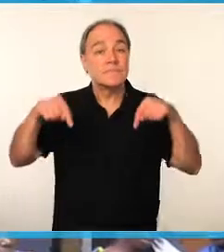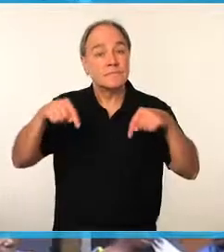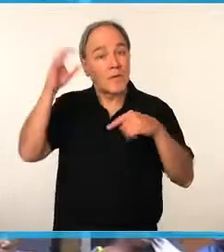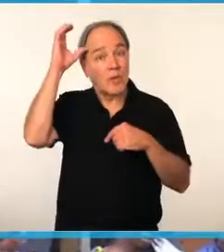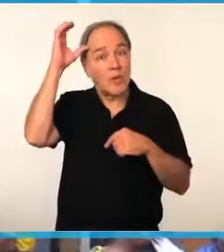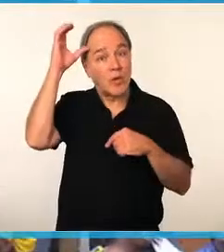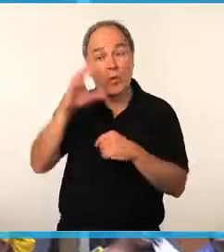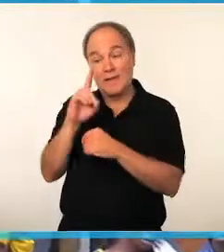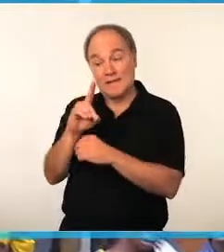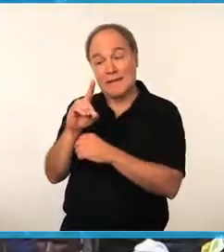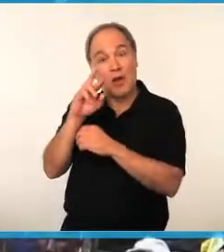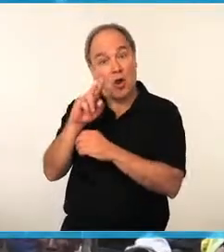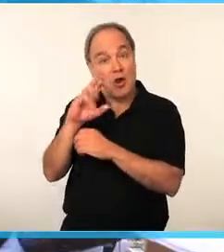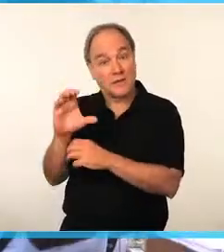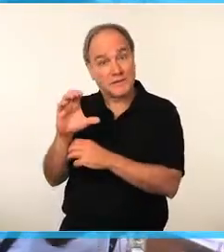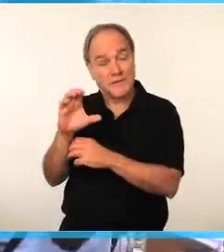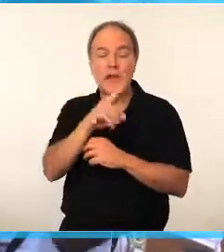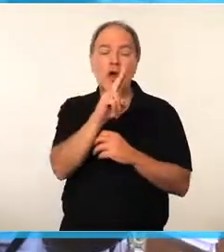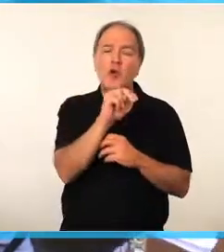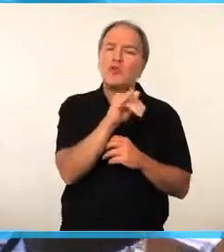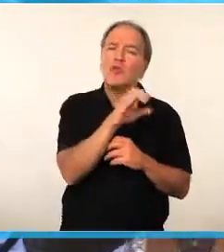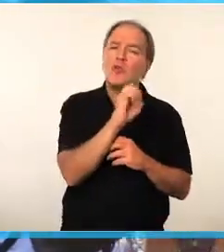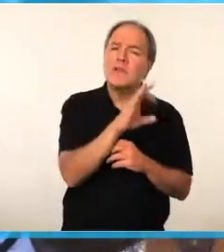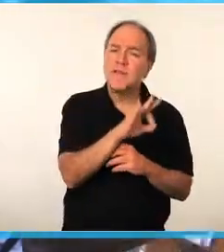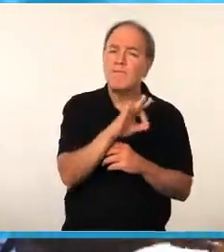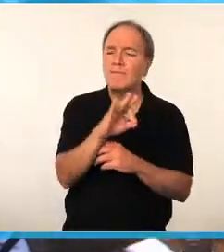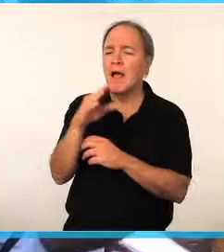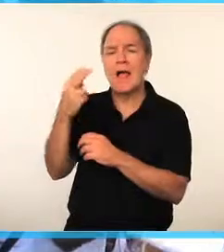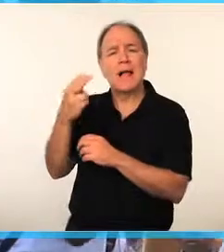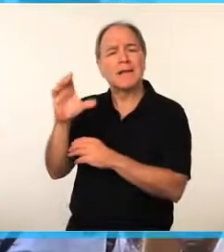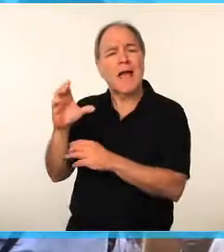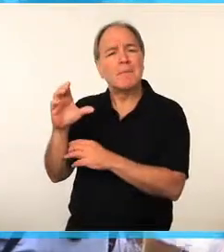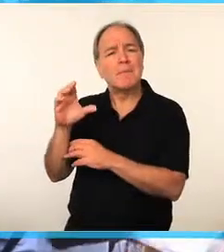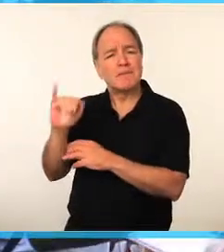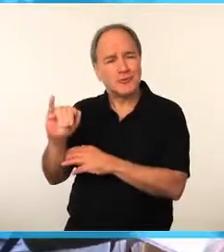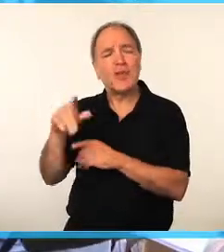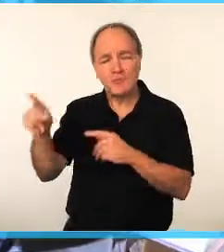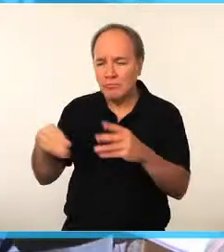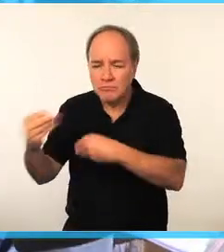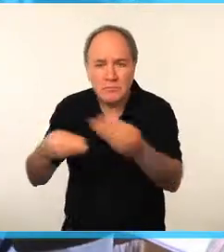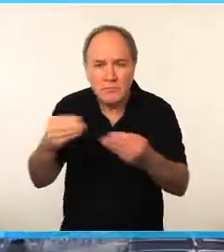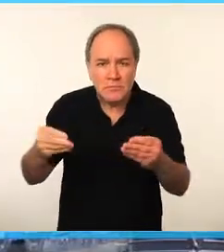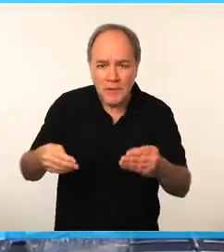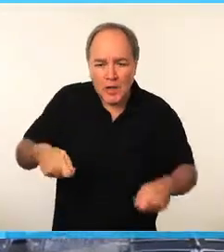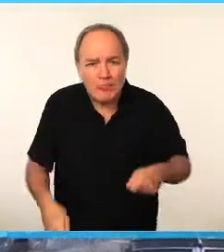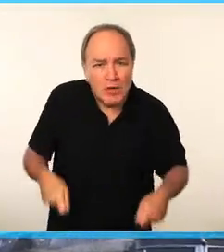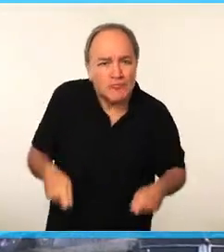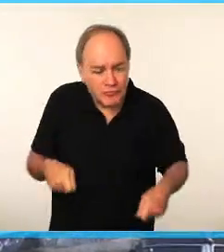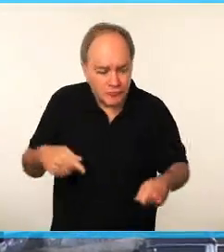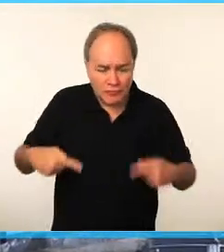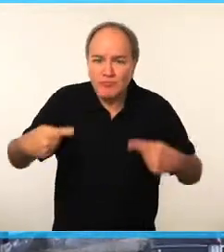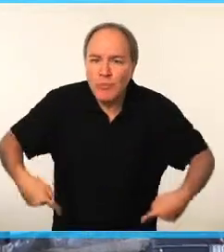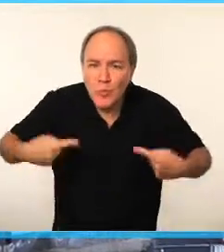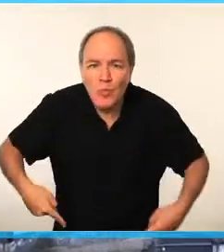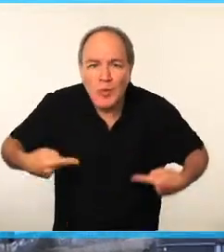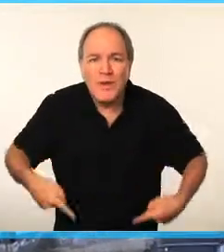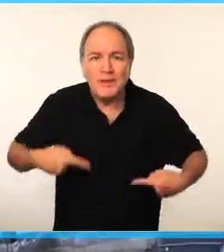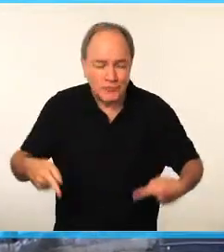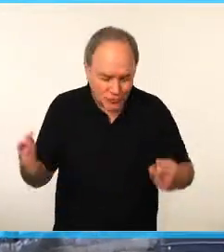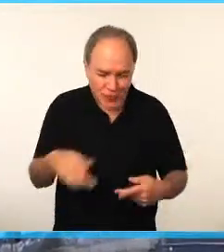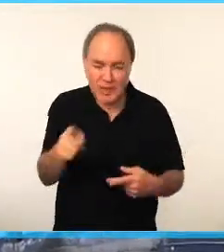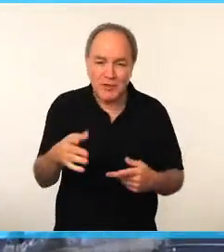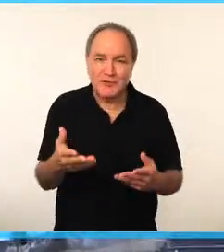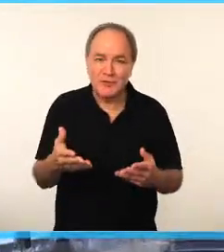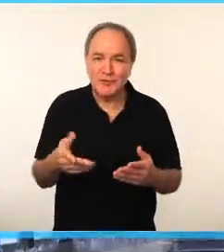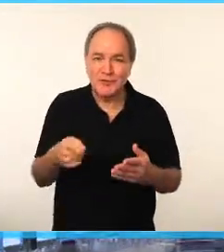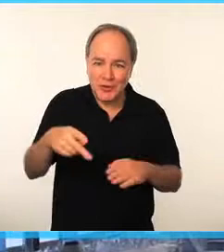In the Democratic Republic of the Congo, UNICEF and Handicap International have been distributing crutches, walking canes, adapted